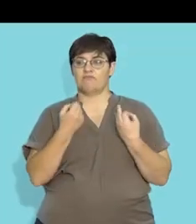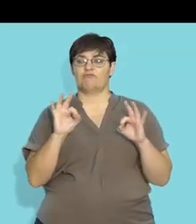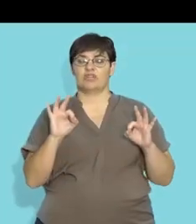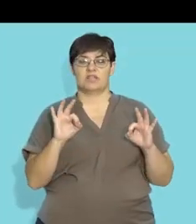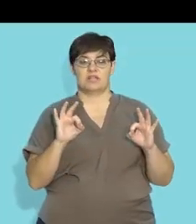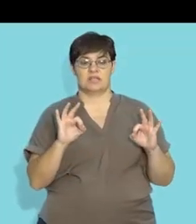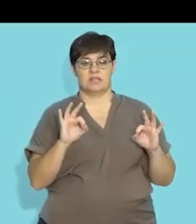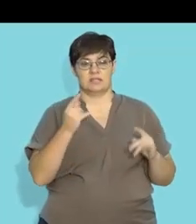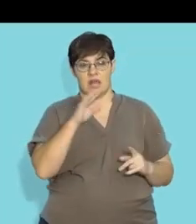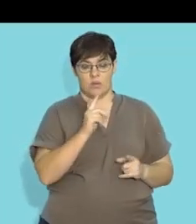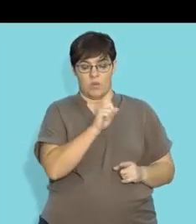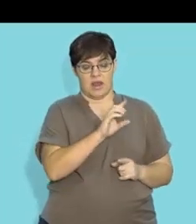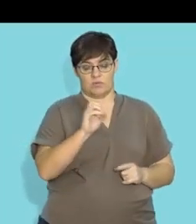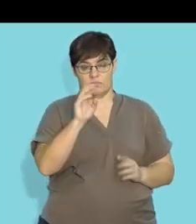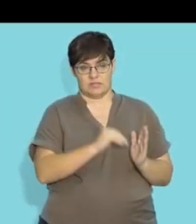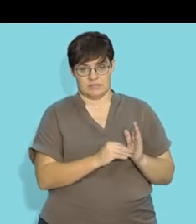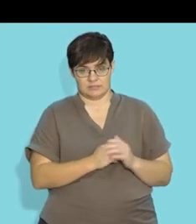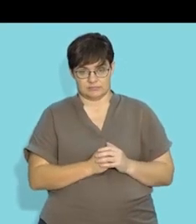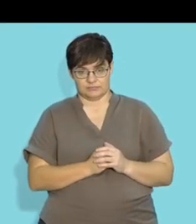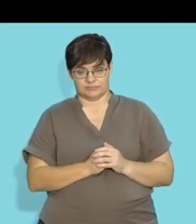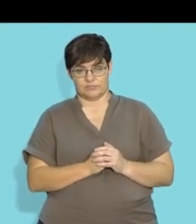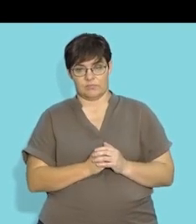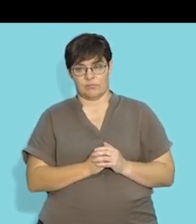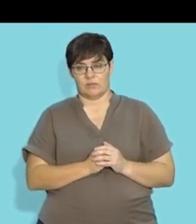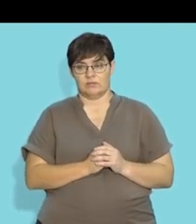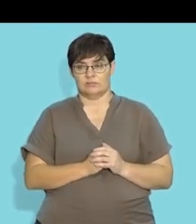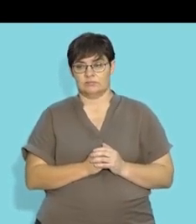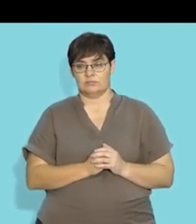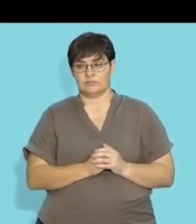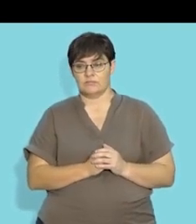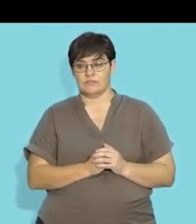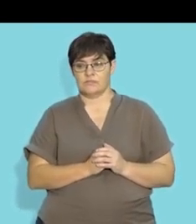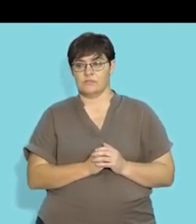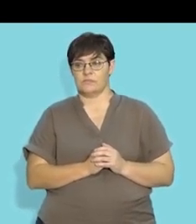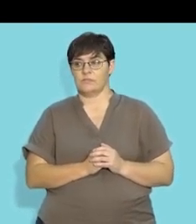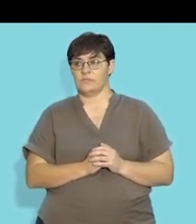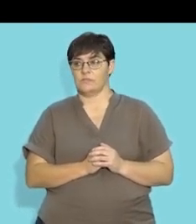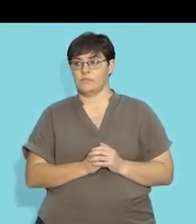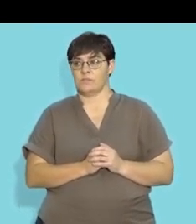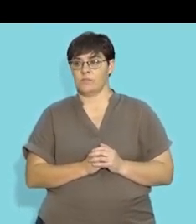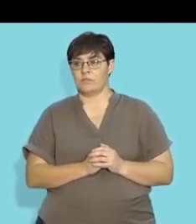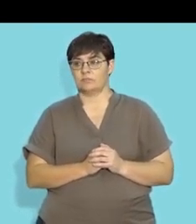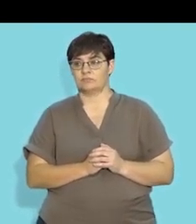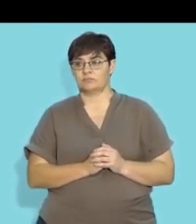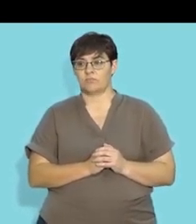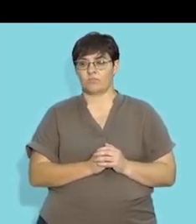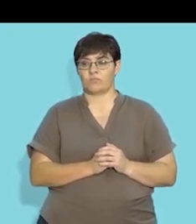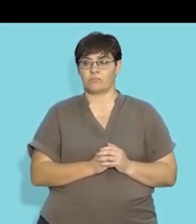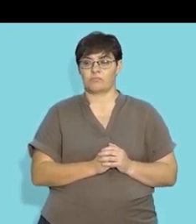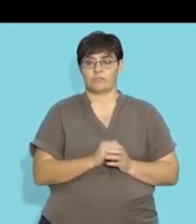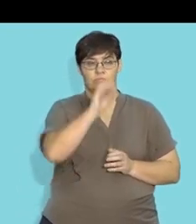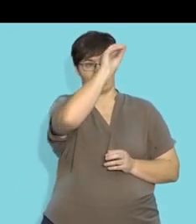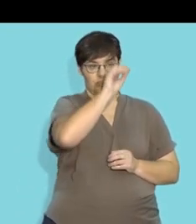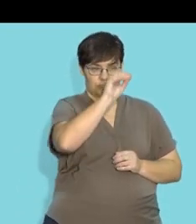event? A 100-meter event. Are we together? Let's see what we have now. So the 100-meter